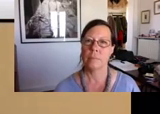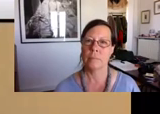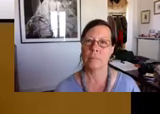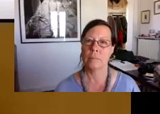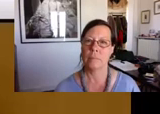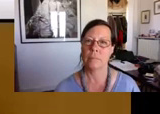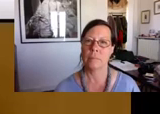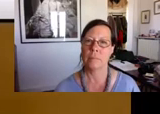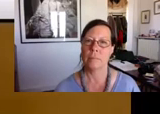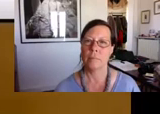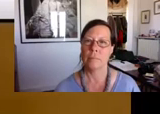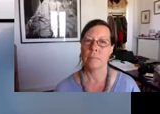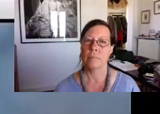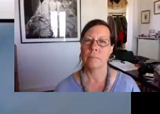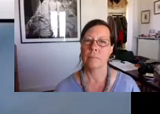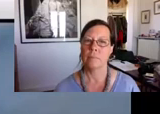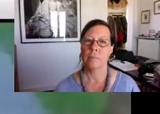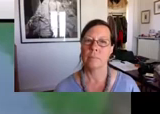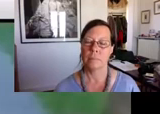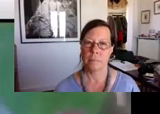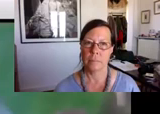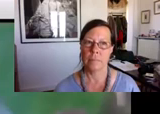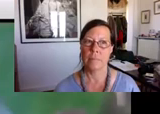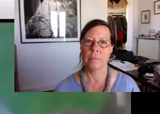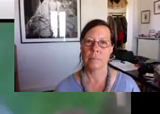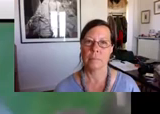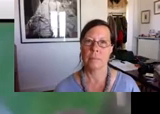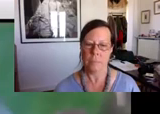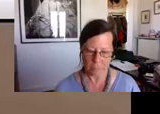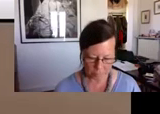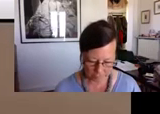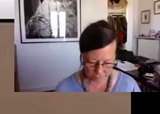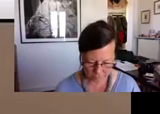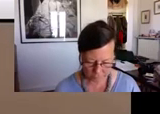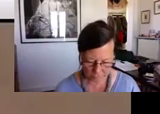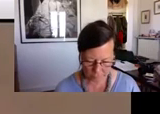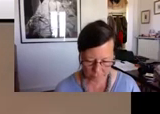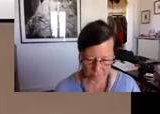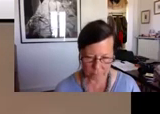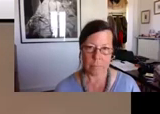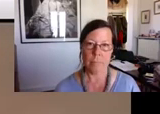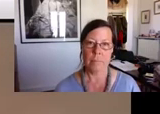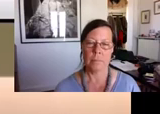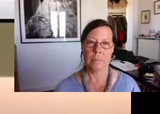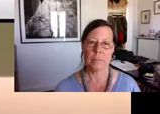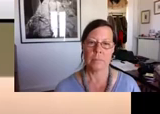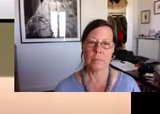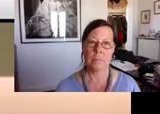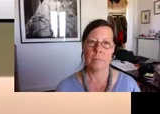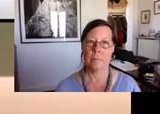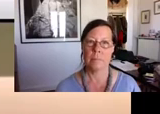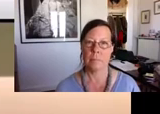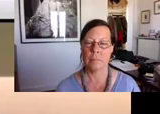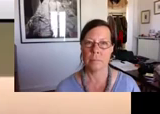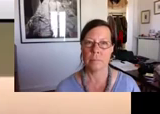fact. Despite the flood of misinformation during this crisis, scientist David Robert Grimes believes it can be brought